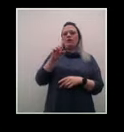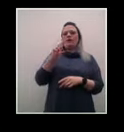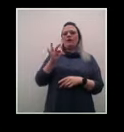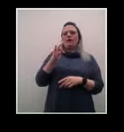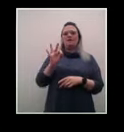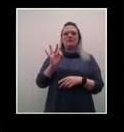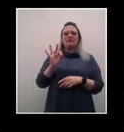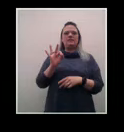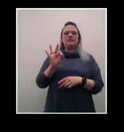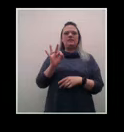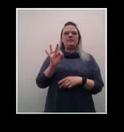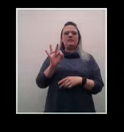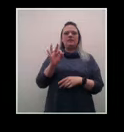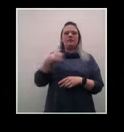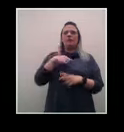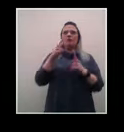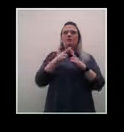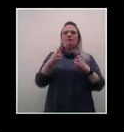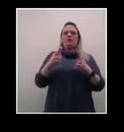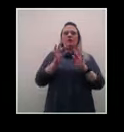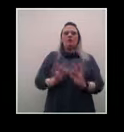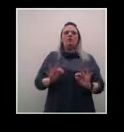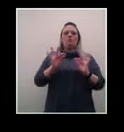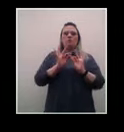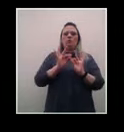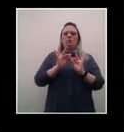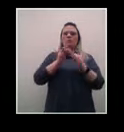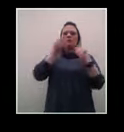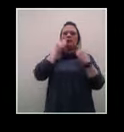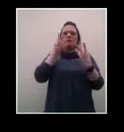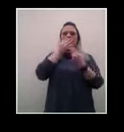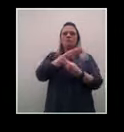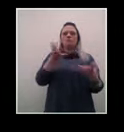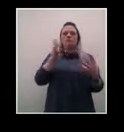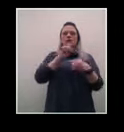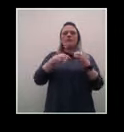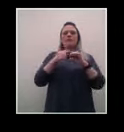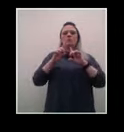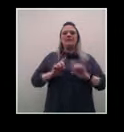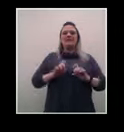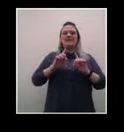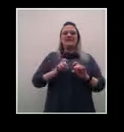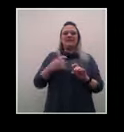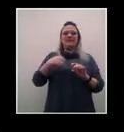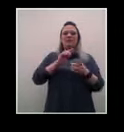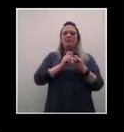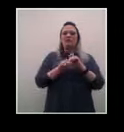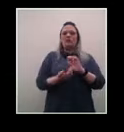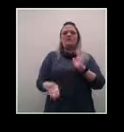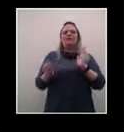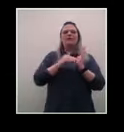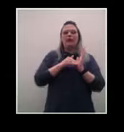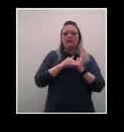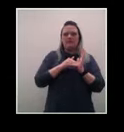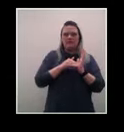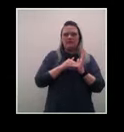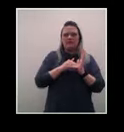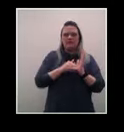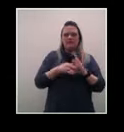www.erie.gov/COVID-19. We have a very important information to get out to the public regarding testing, as we've changed once again